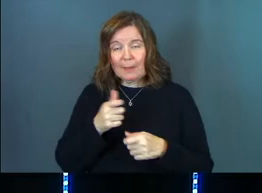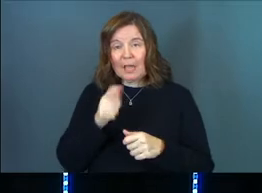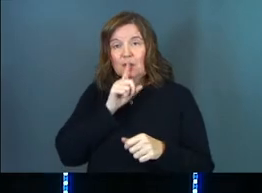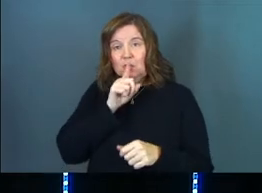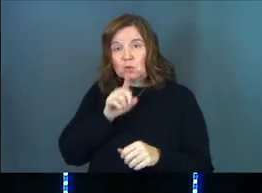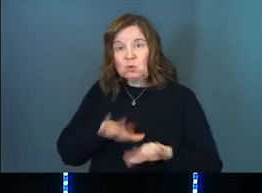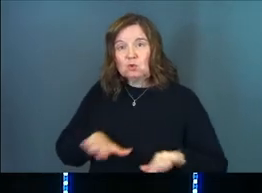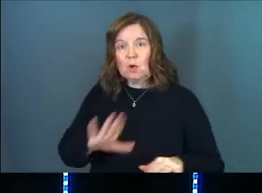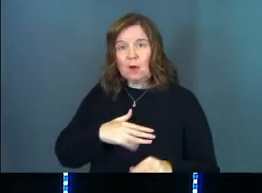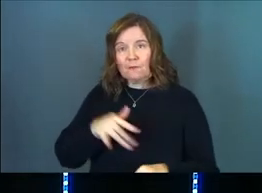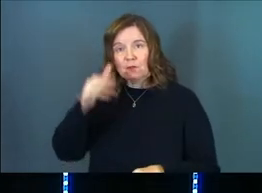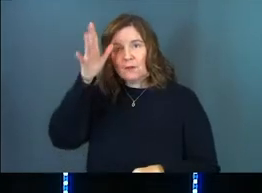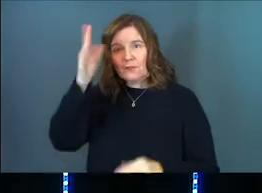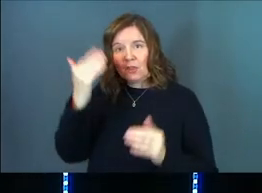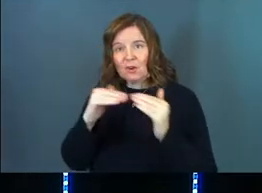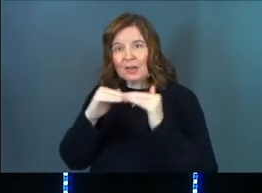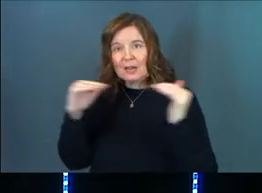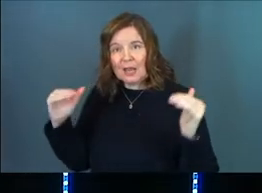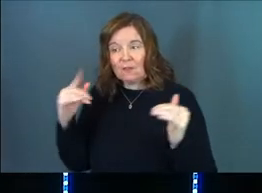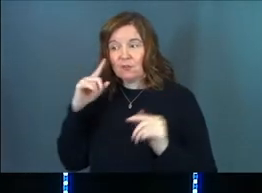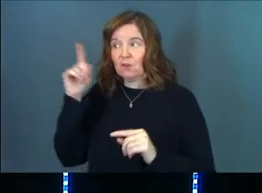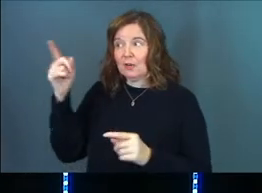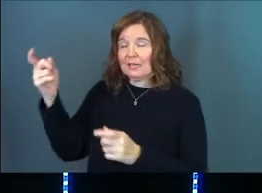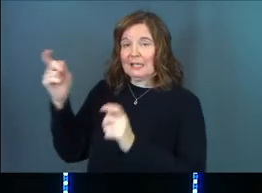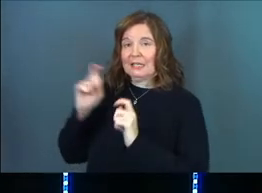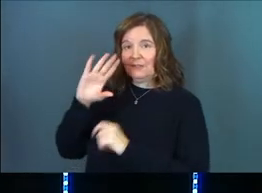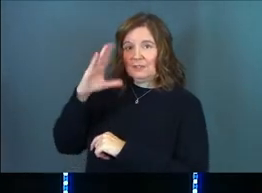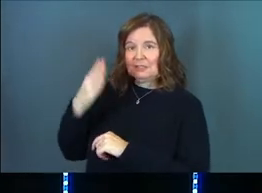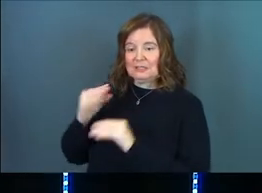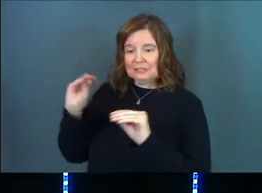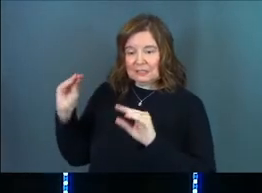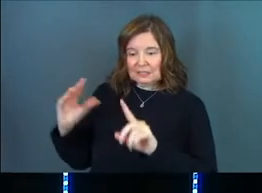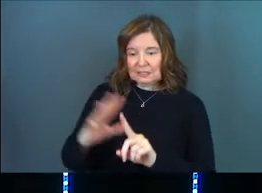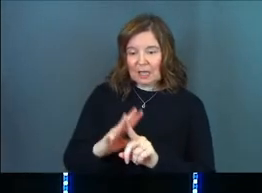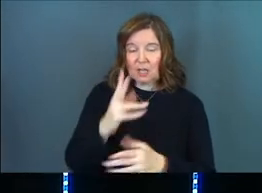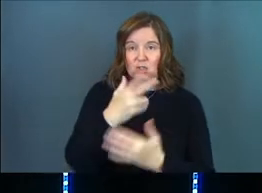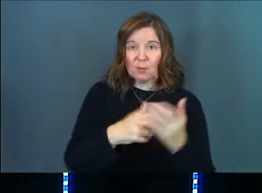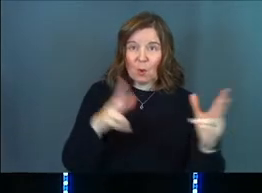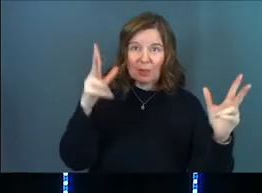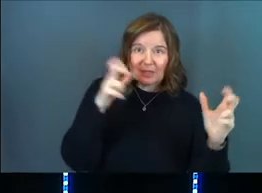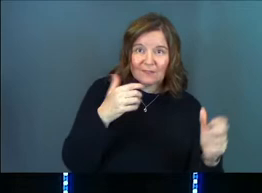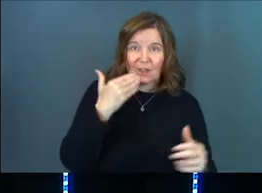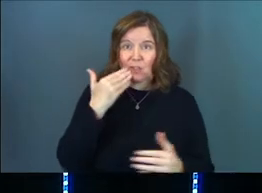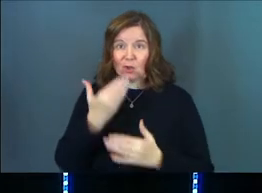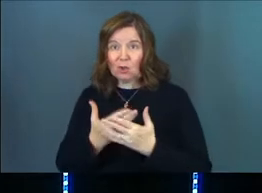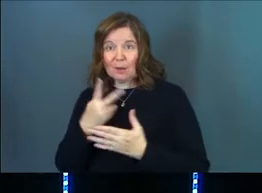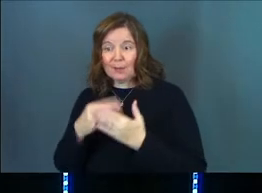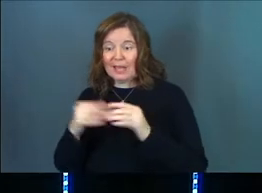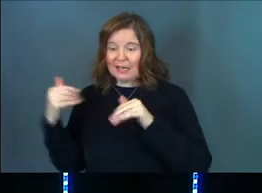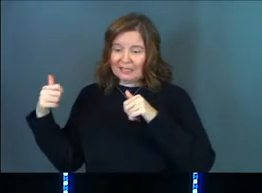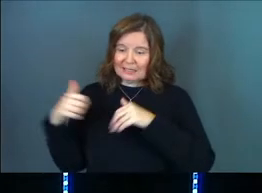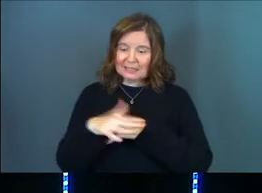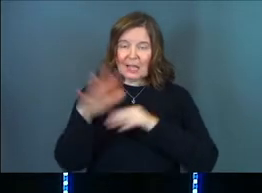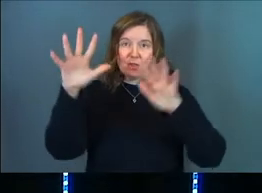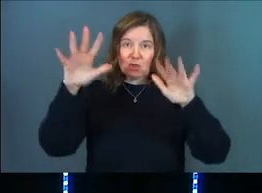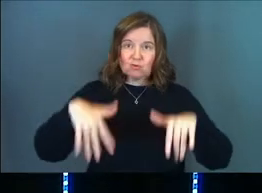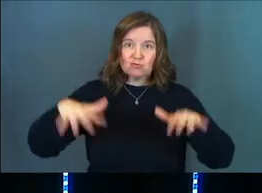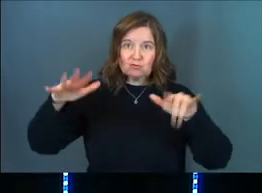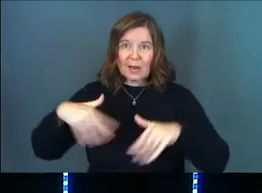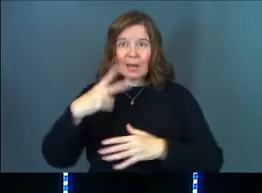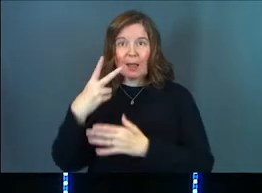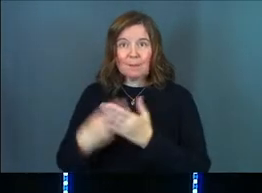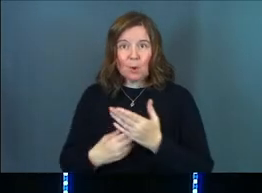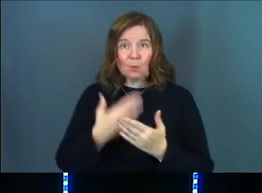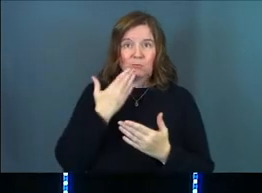true children of your Father in heaven, for he gives his sunlight to both the evil and the good, and he sends rain on the just and the unjust